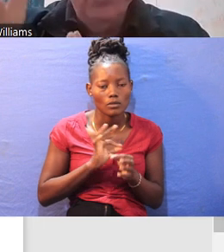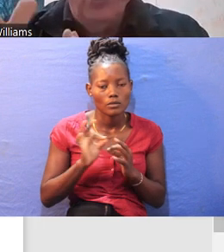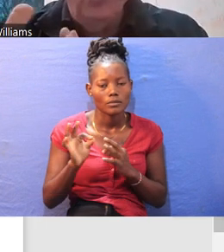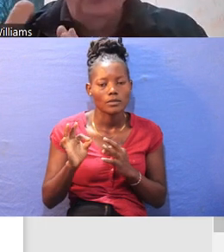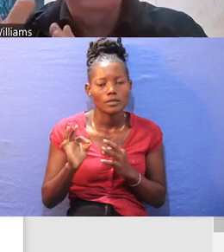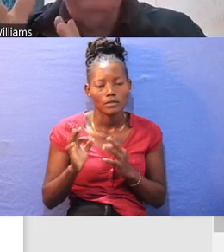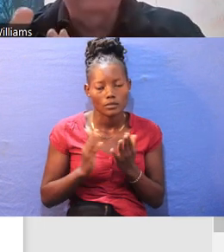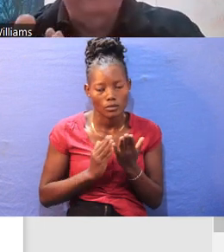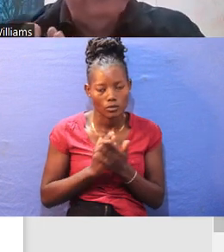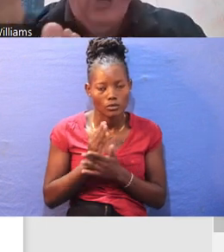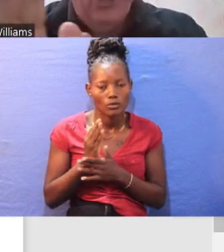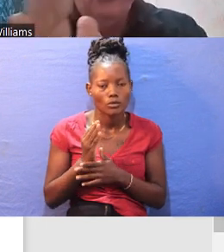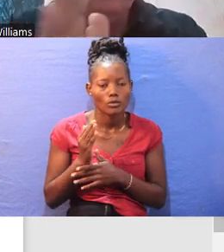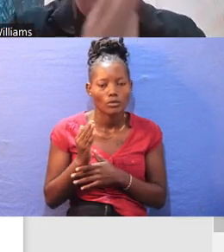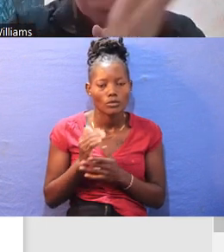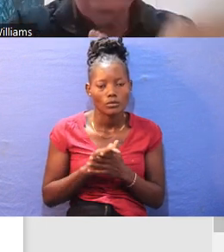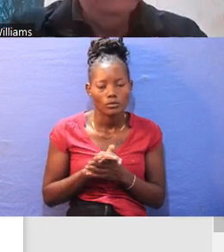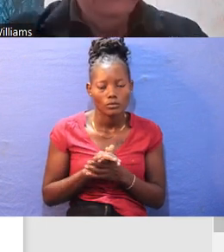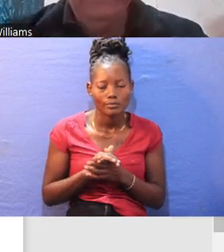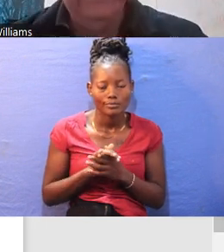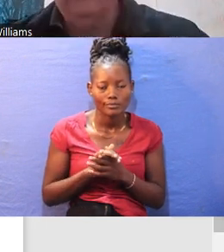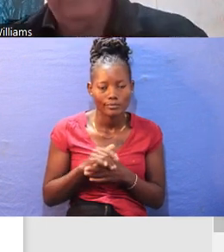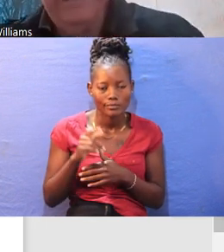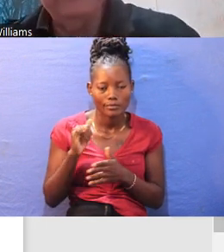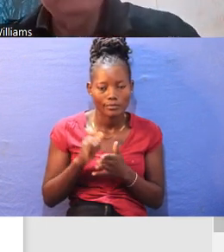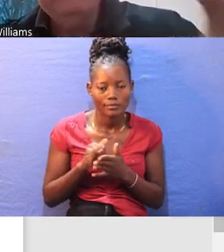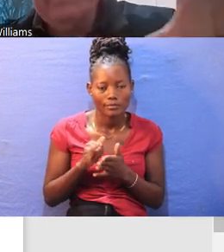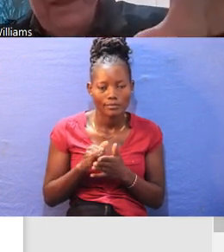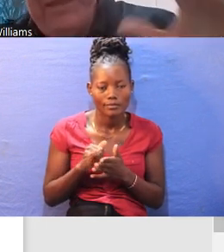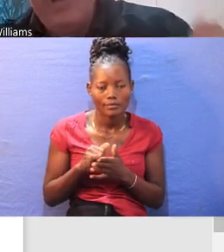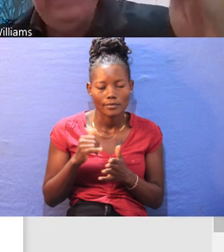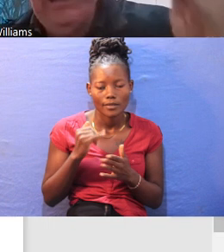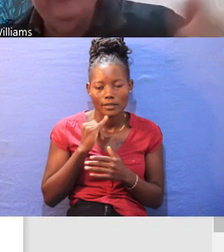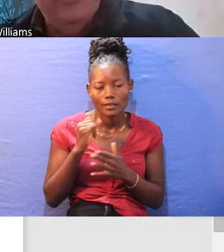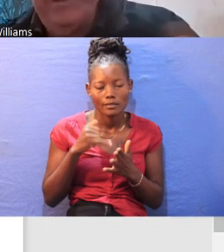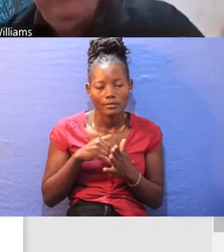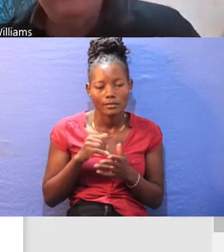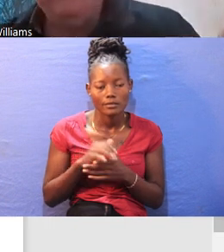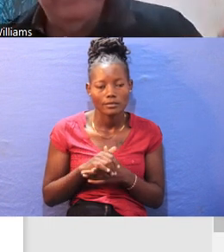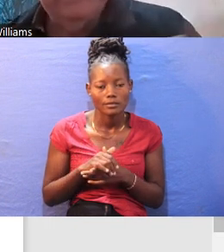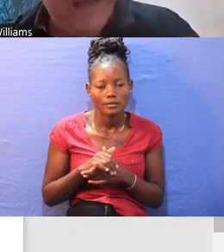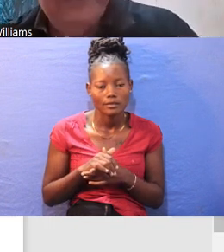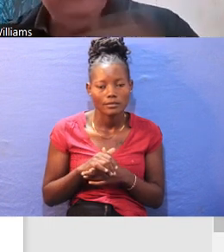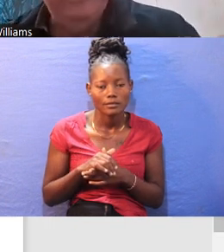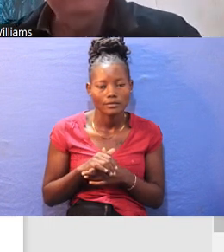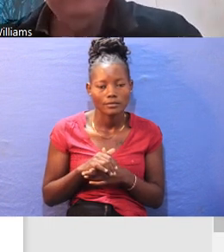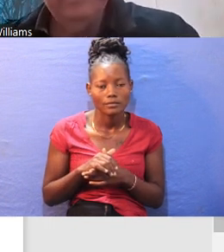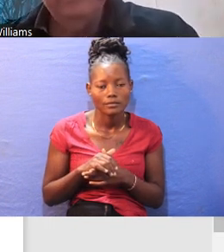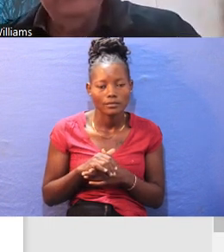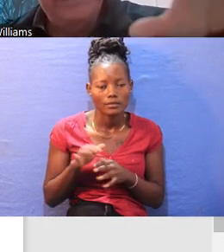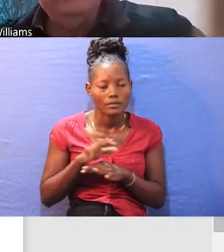speed, holding full speed all the way through. And guess what, guys? That is that's it. That is